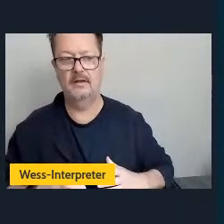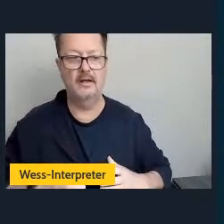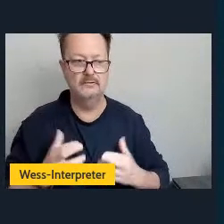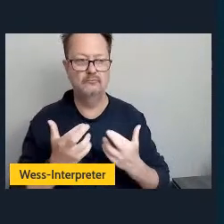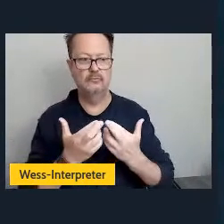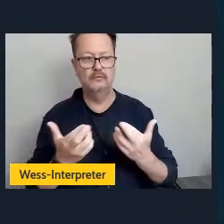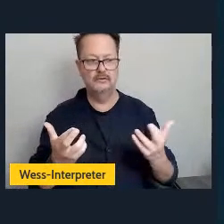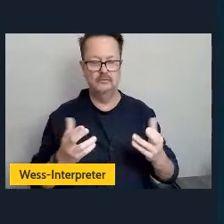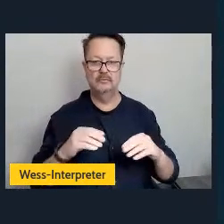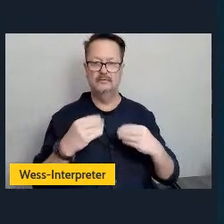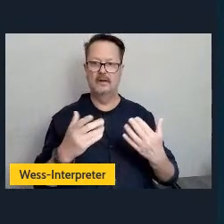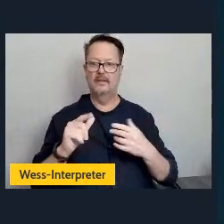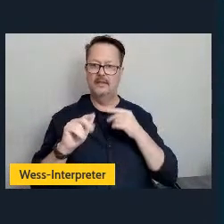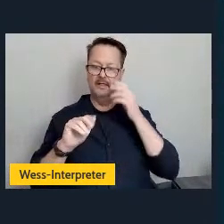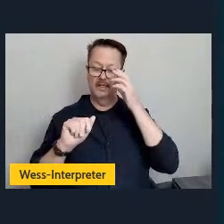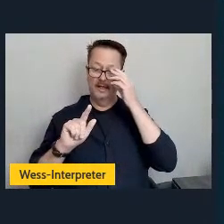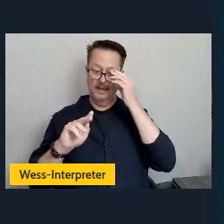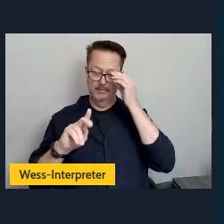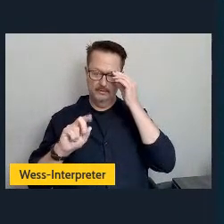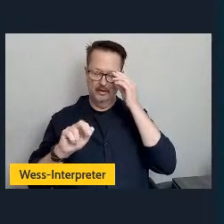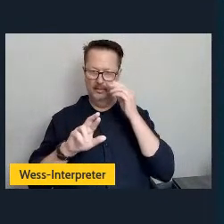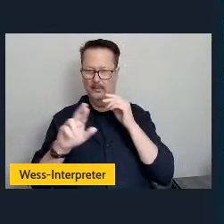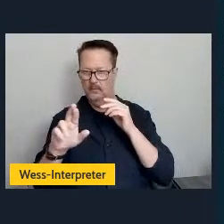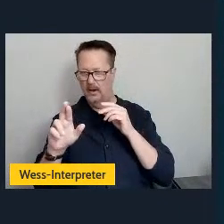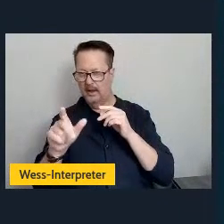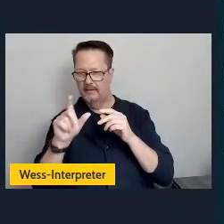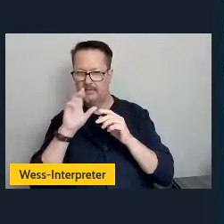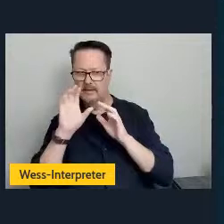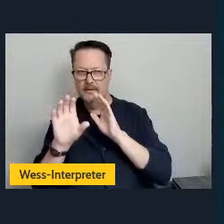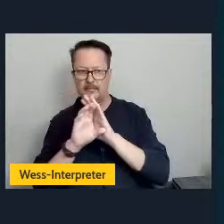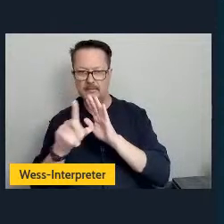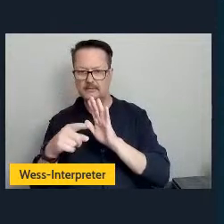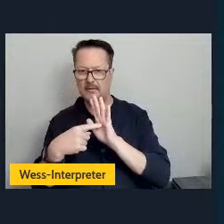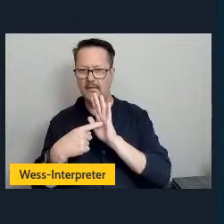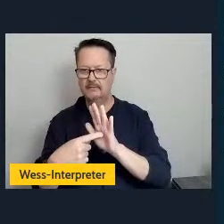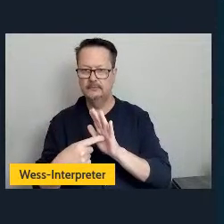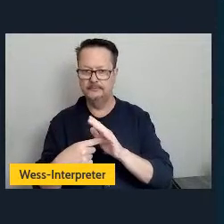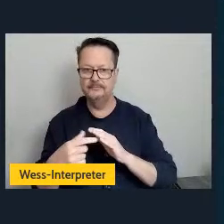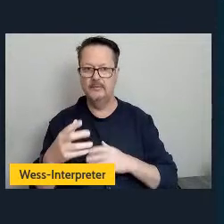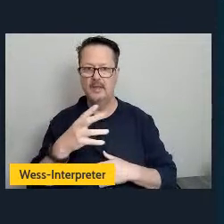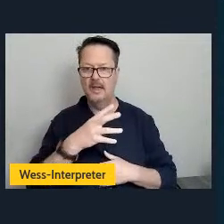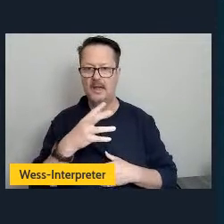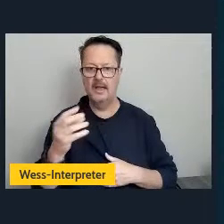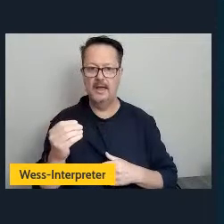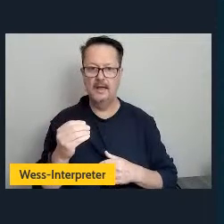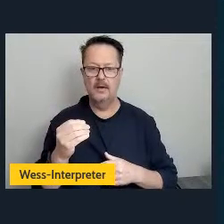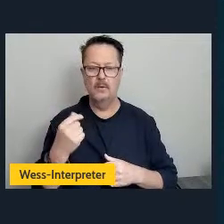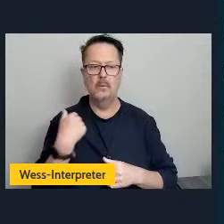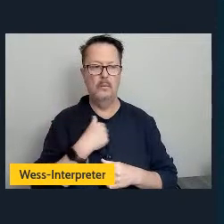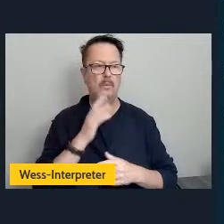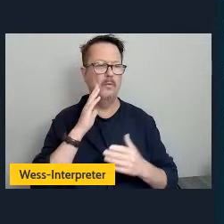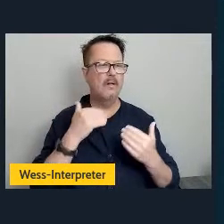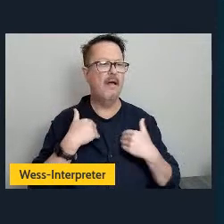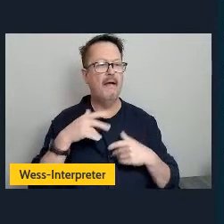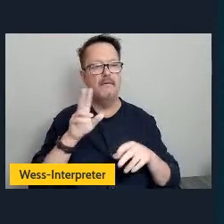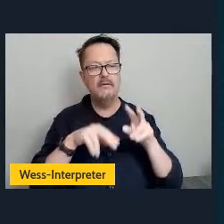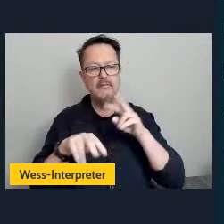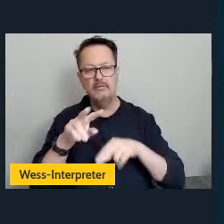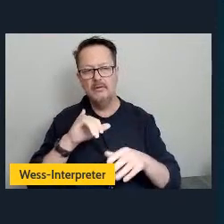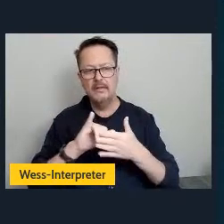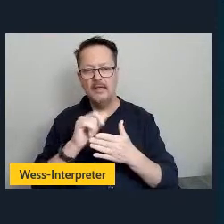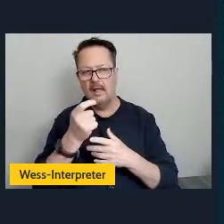the Lambda on the very right in the image, which I've shown you. And we will have a look into that in a